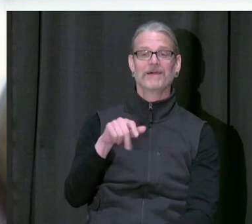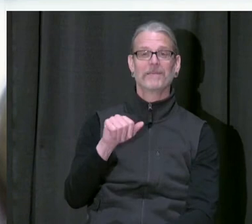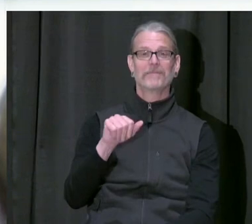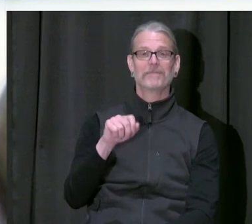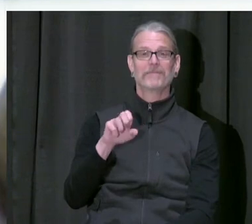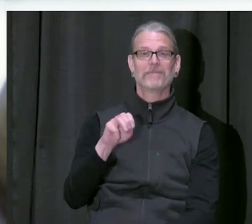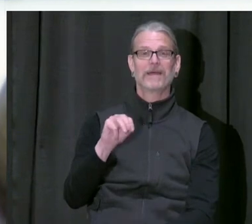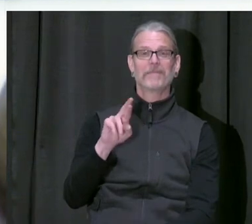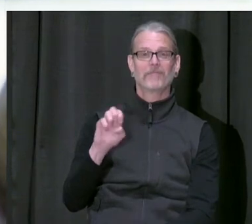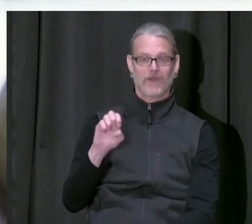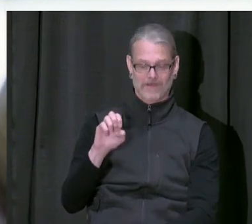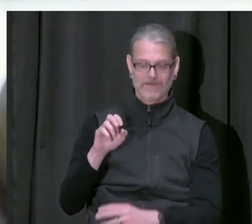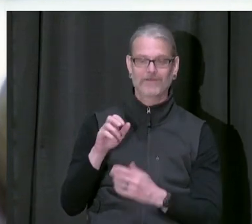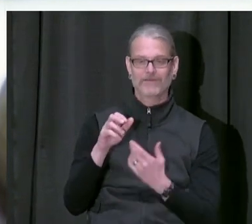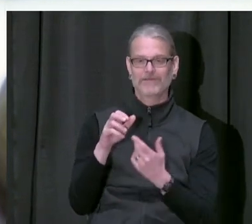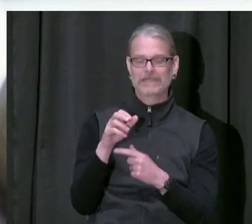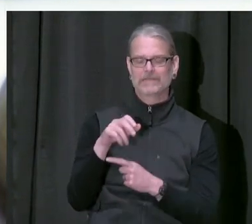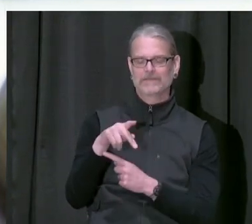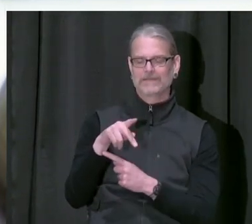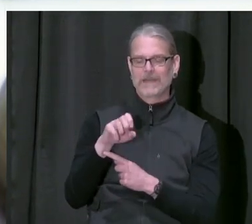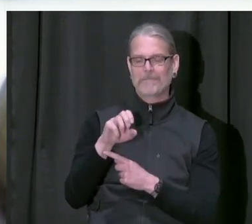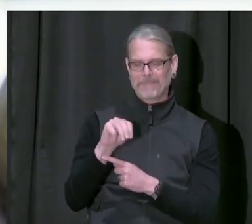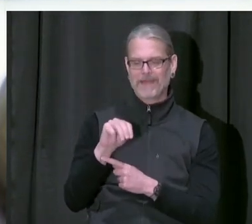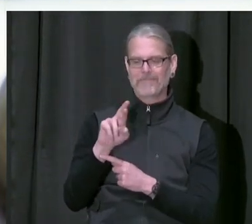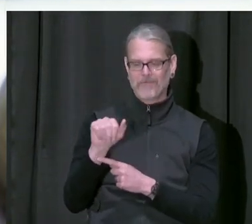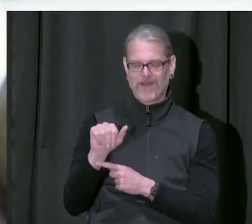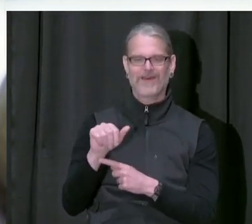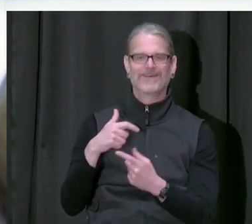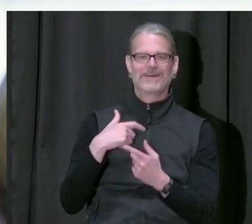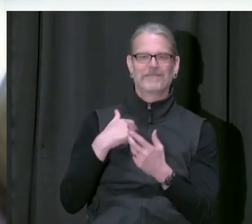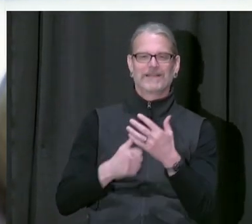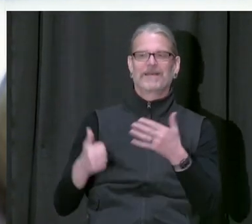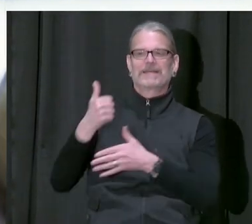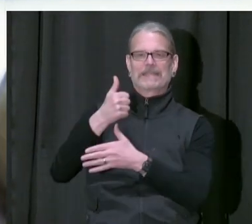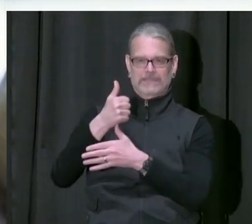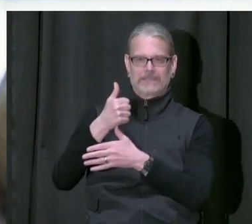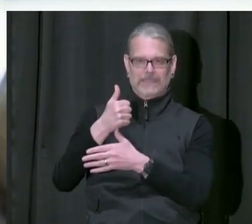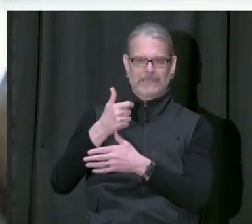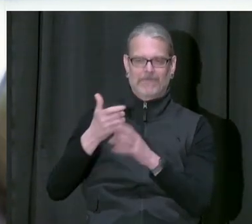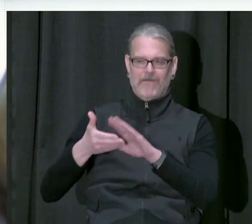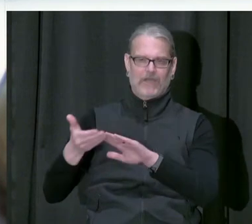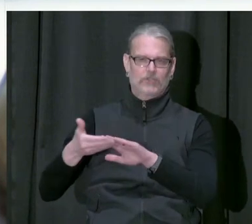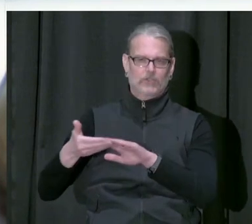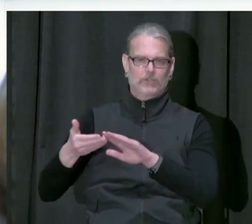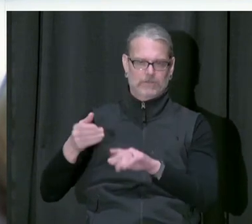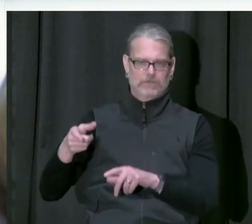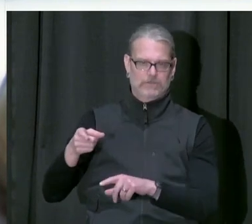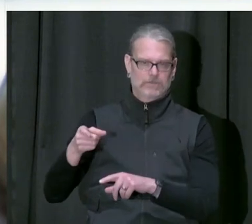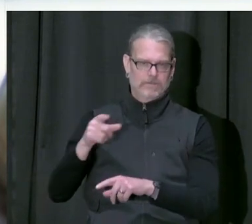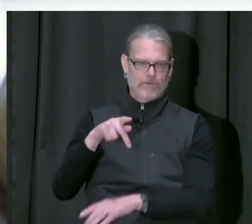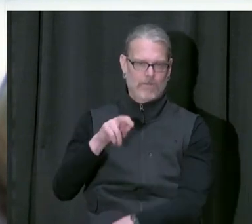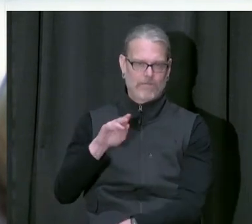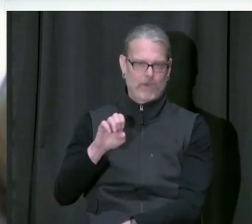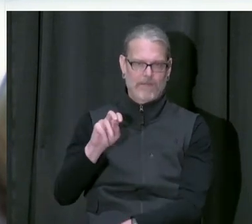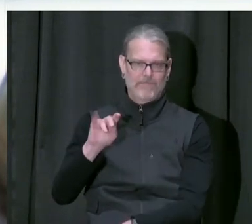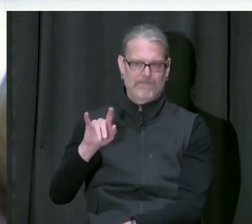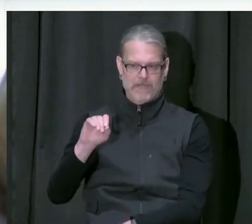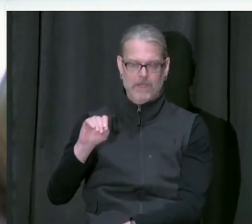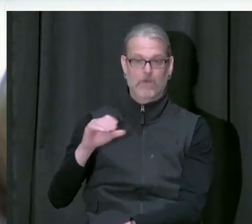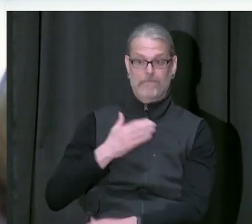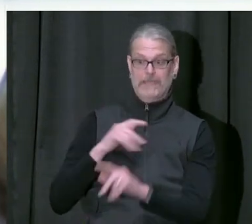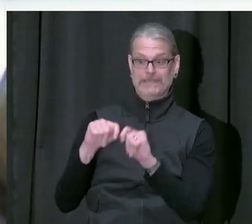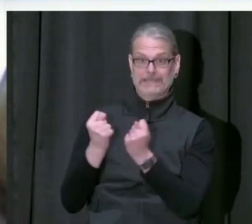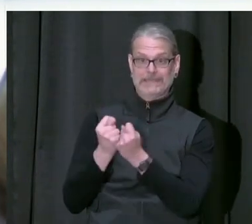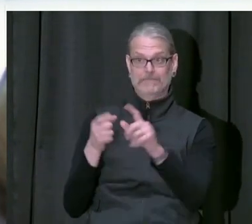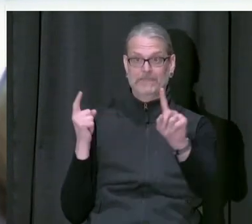I am heading a product management function at Prime Video Accessibility Team. And my team's mission is to